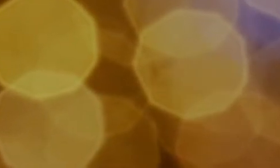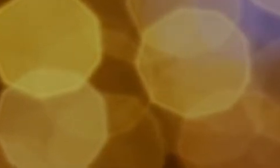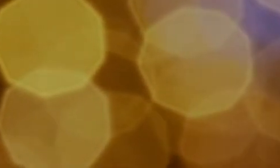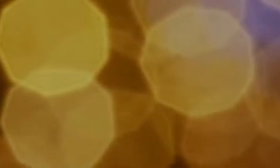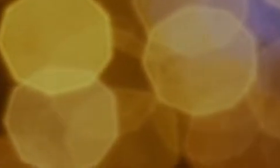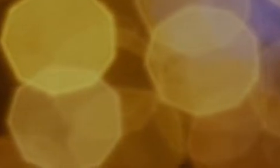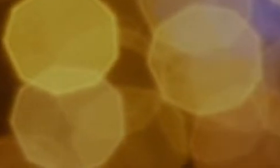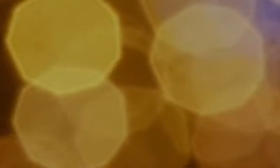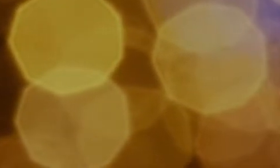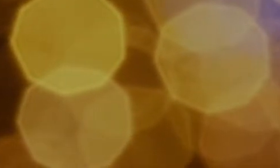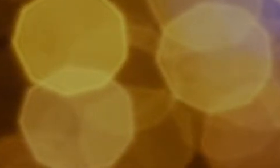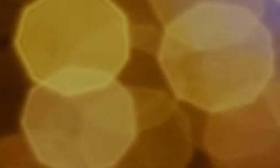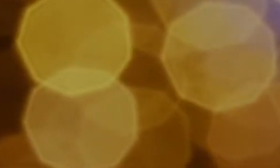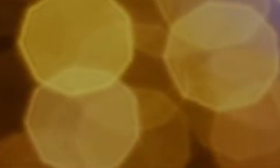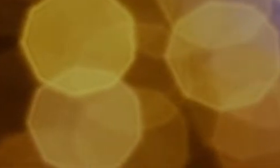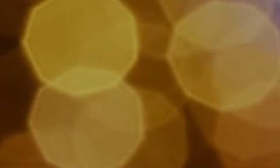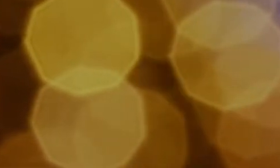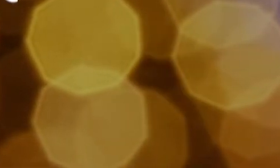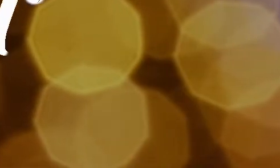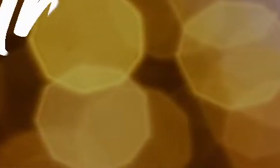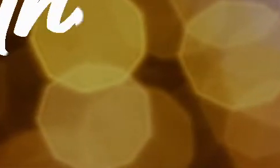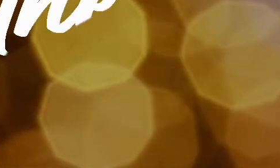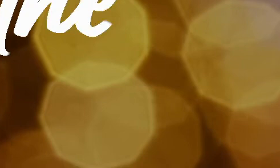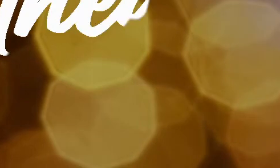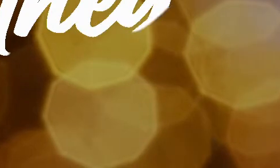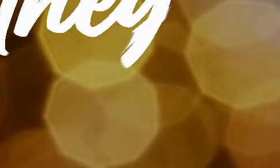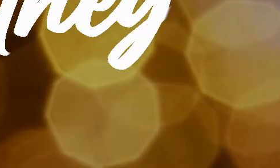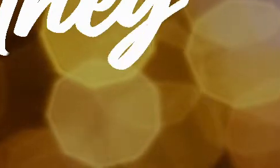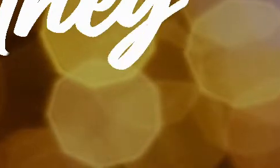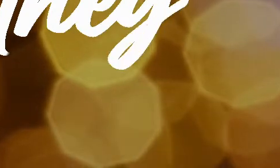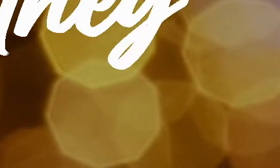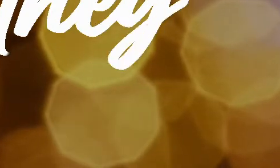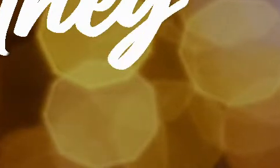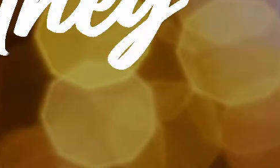This is mine. This is mine.